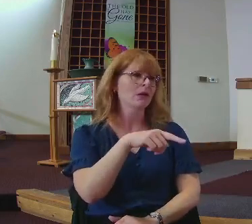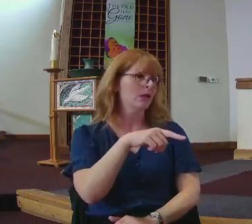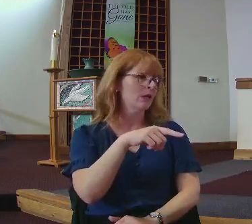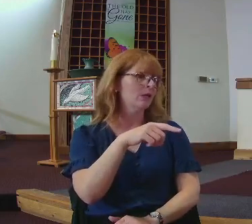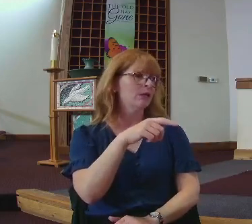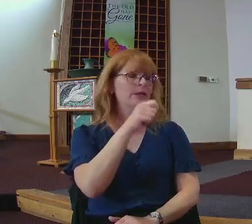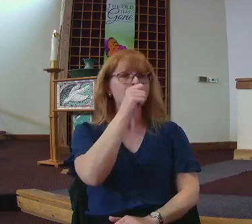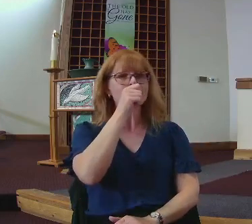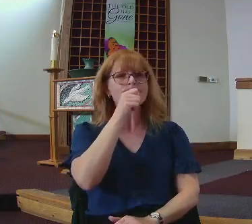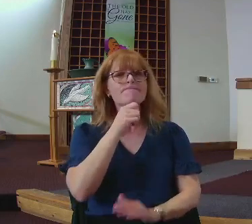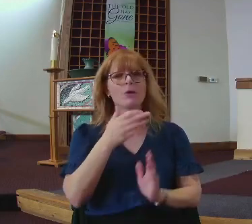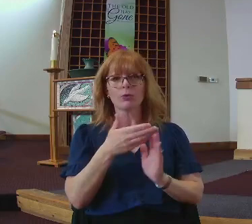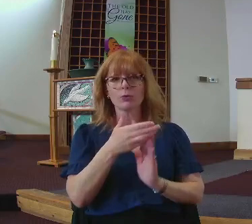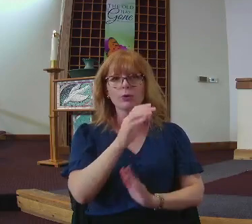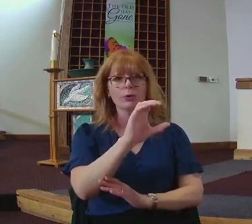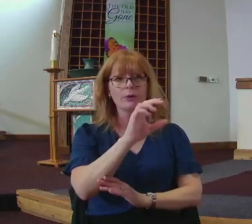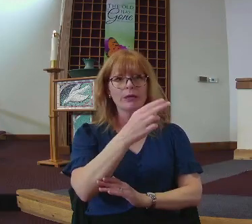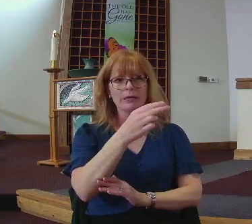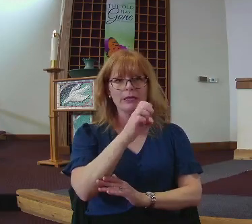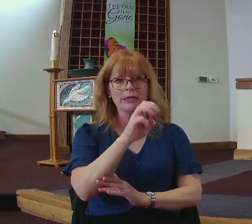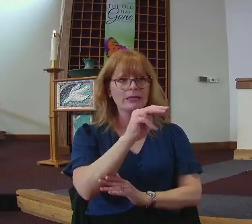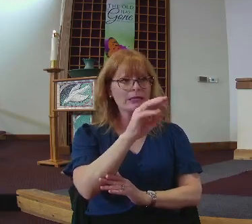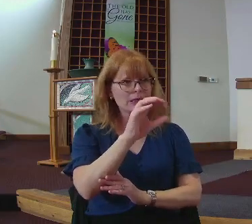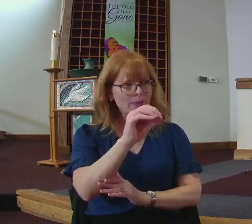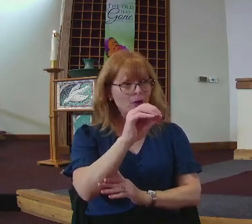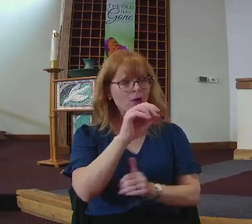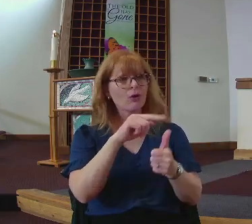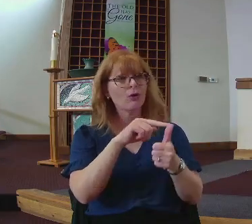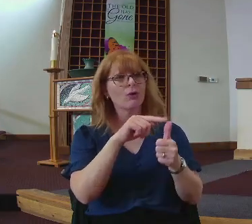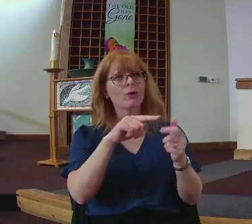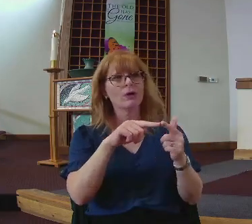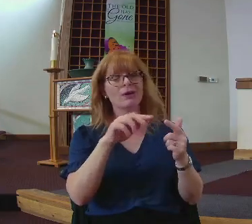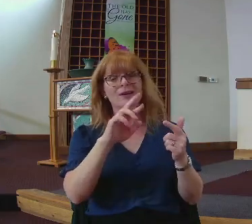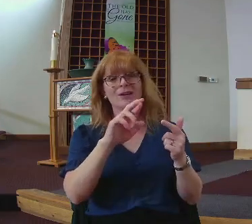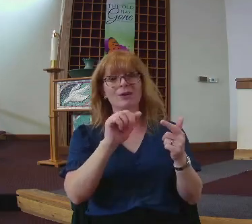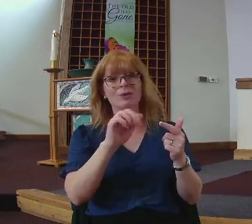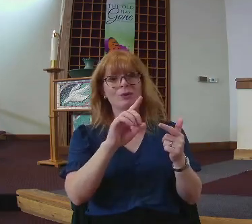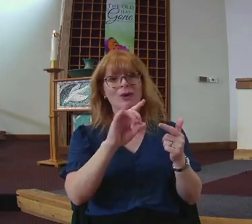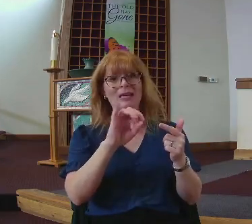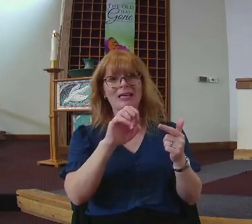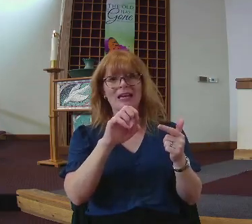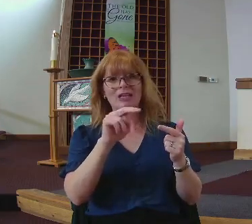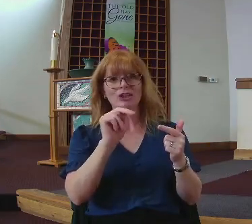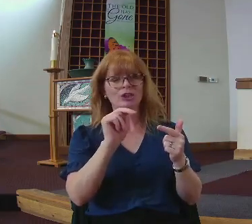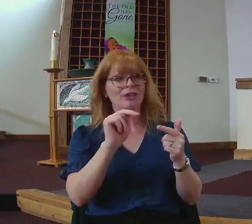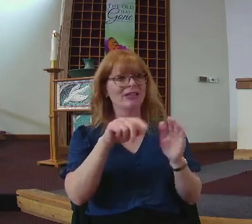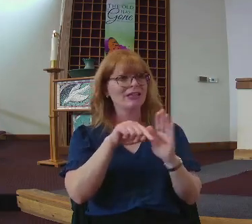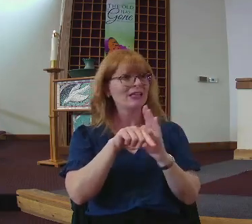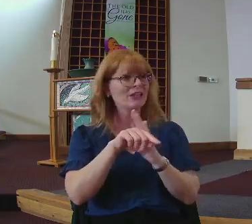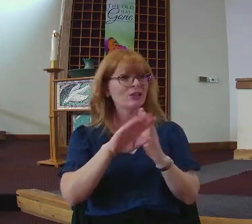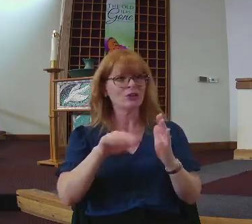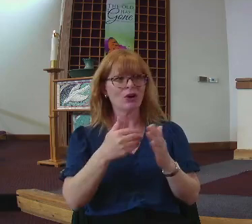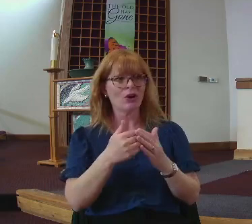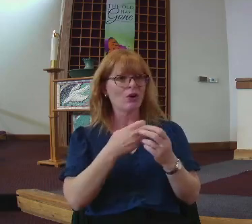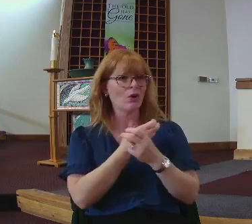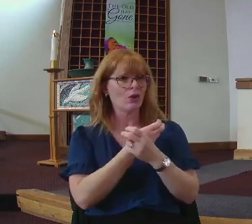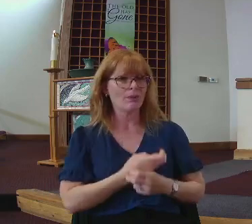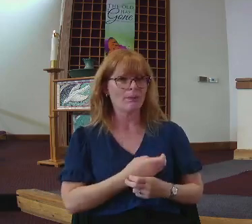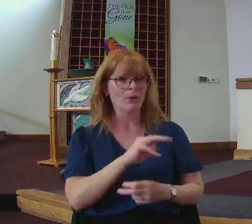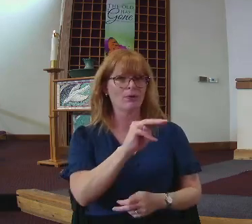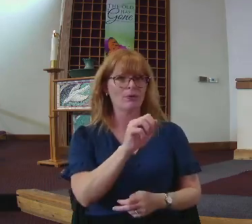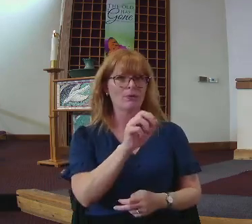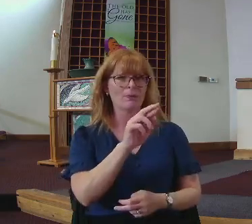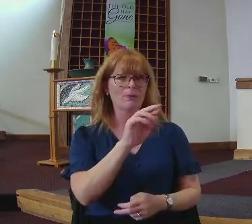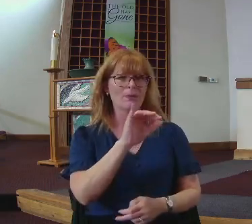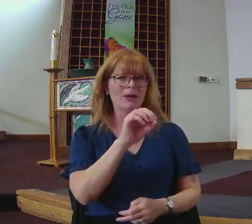of chemotherapy, and then he went through massive radiation that killed off all the bone marrow in his body. He received a stem